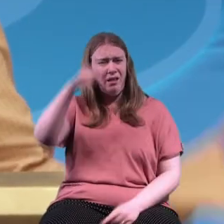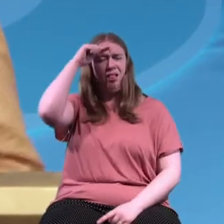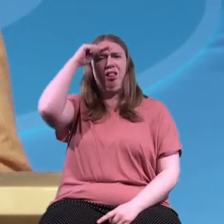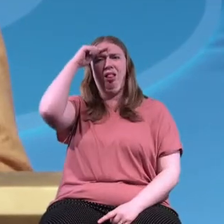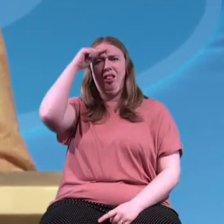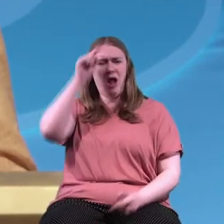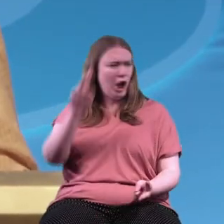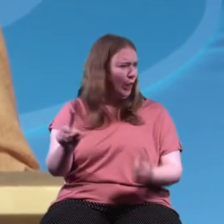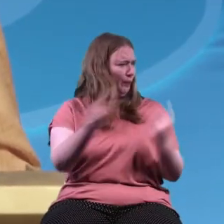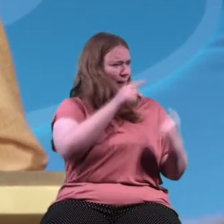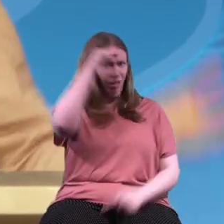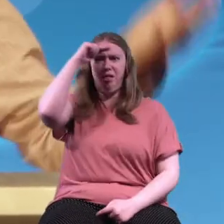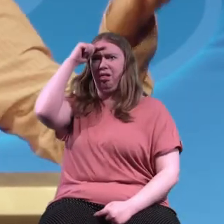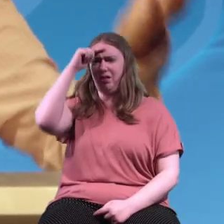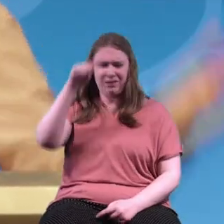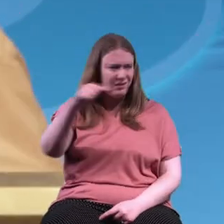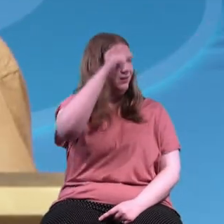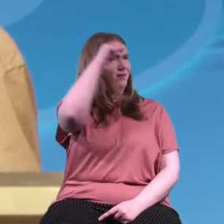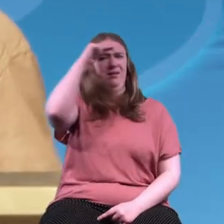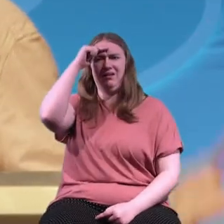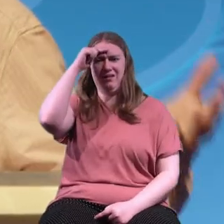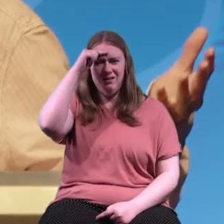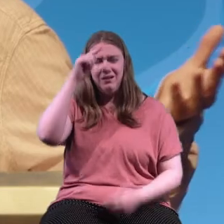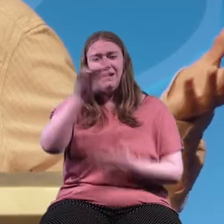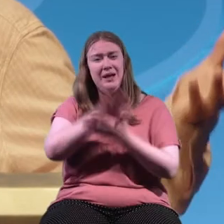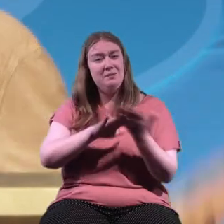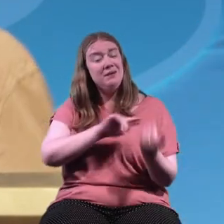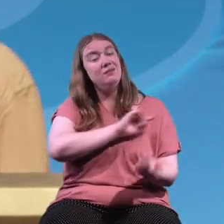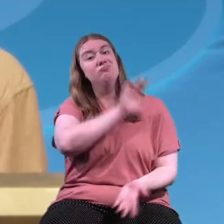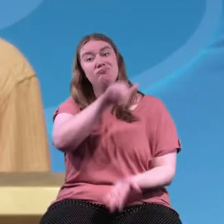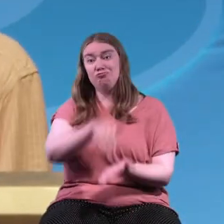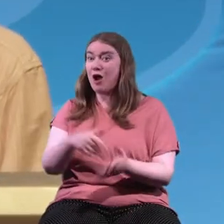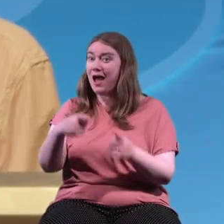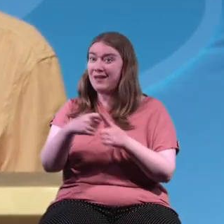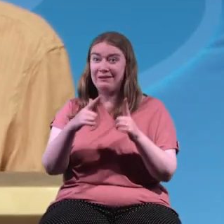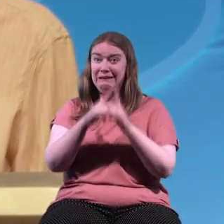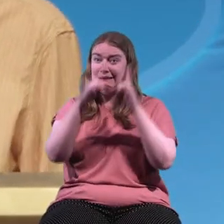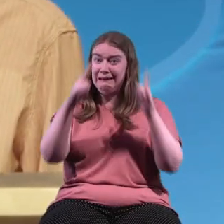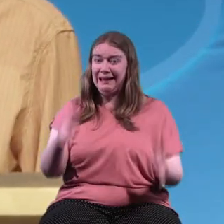sometimes to Anna. And so she comes to the convention weary.